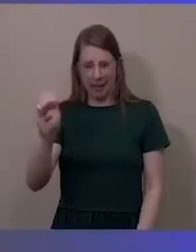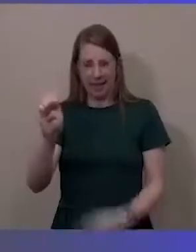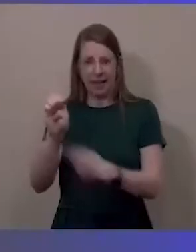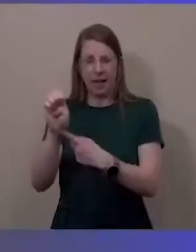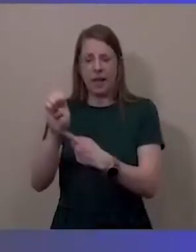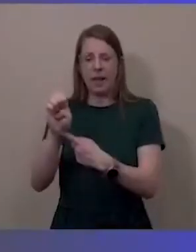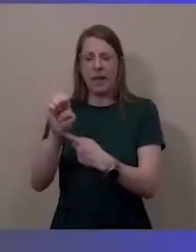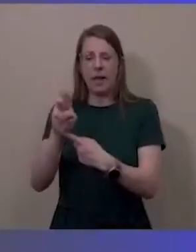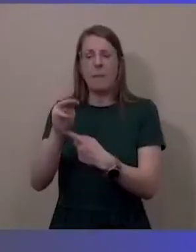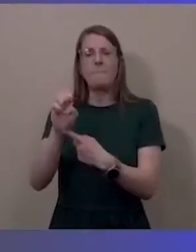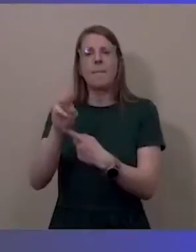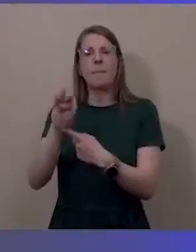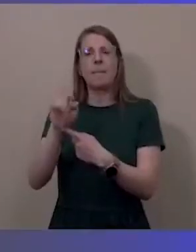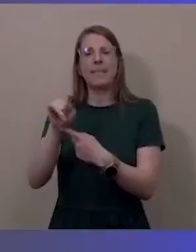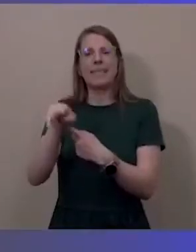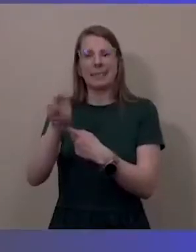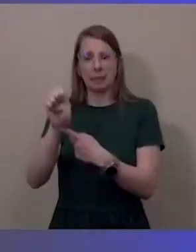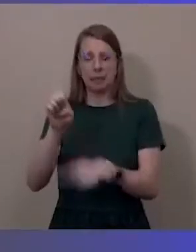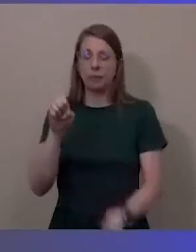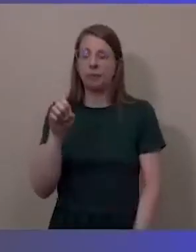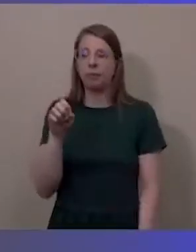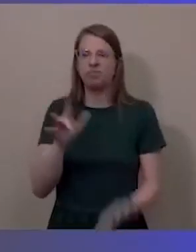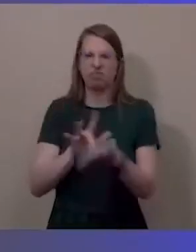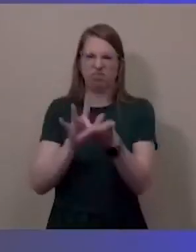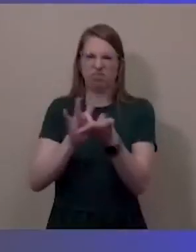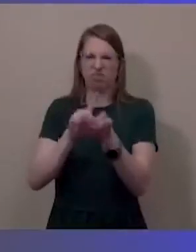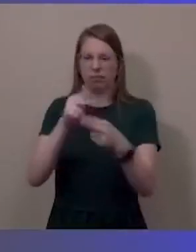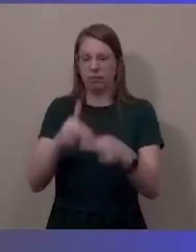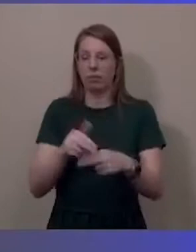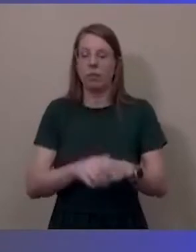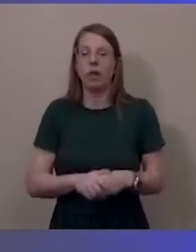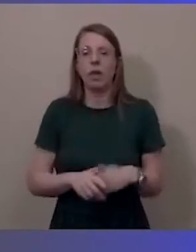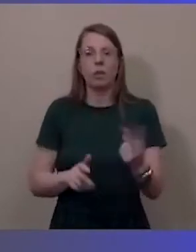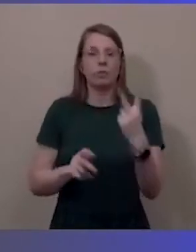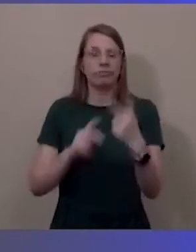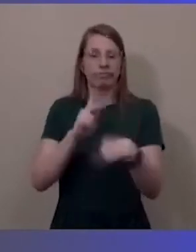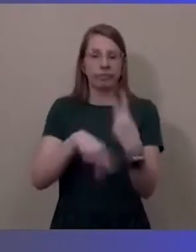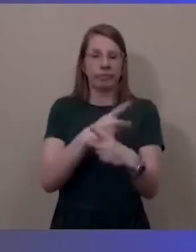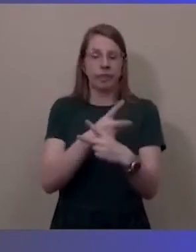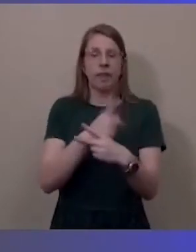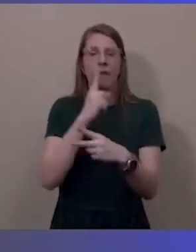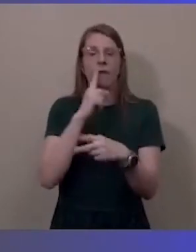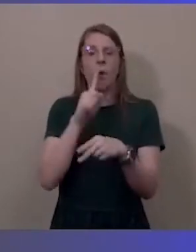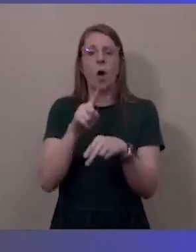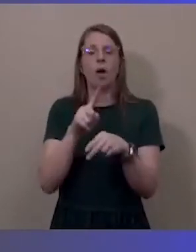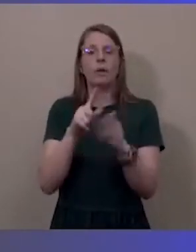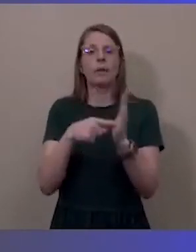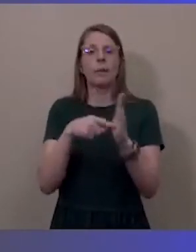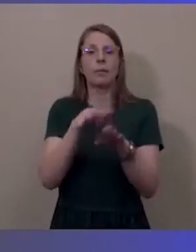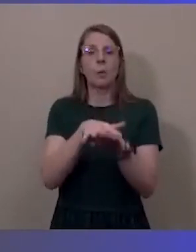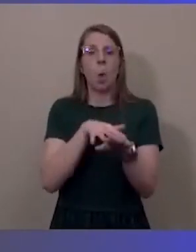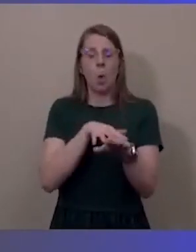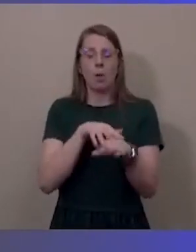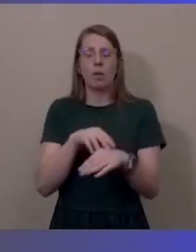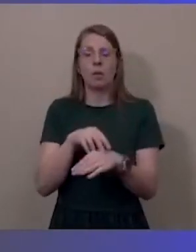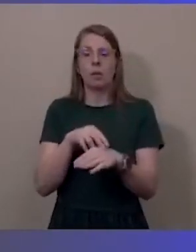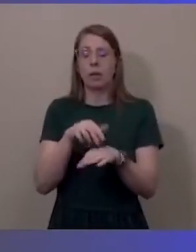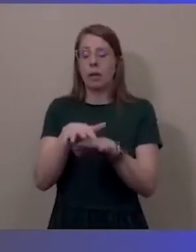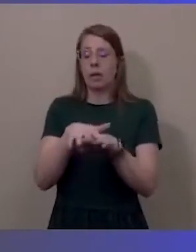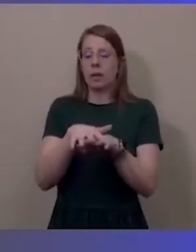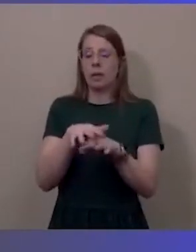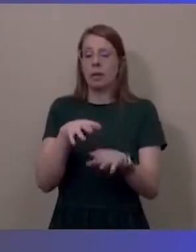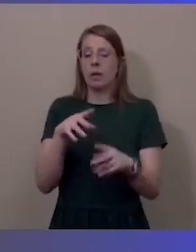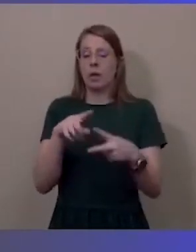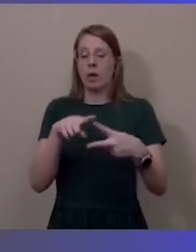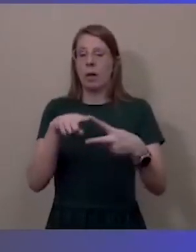Mementine. Yeah, so there's two types of drugs that we use to slow the symptoms. So it slows the symptomatic, and one of